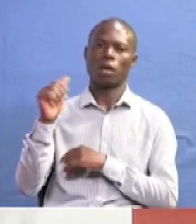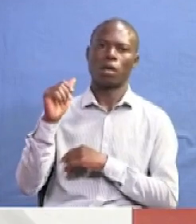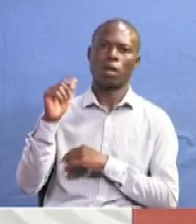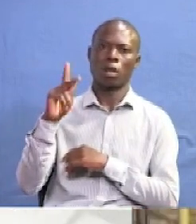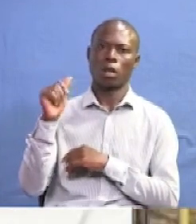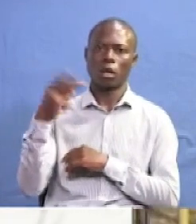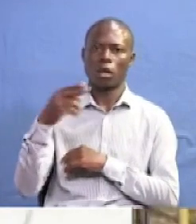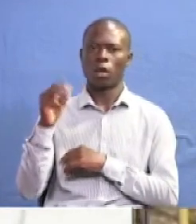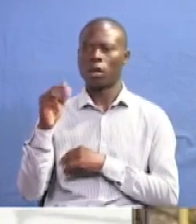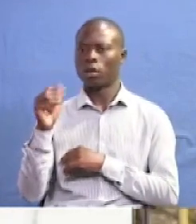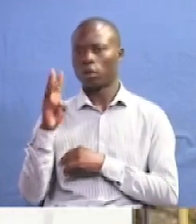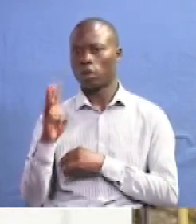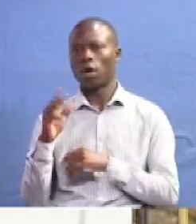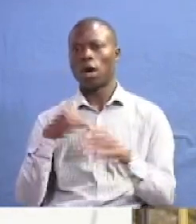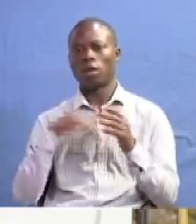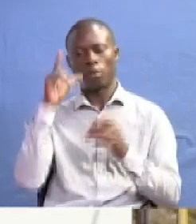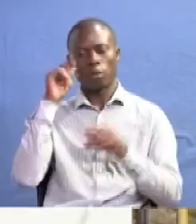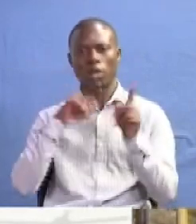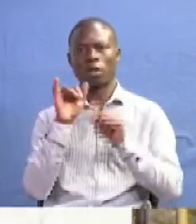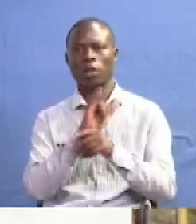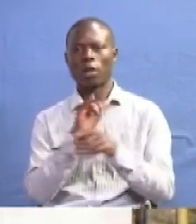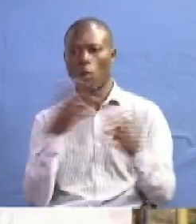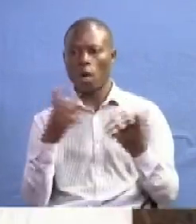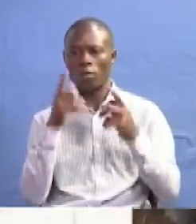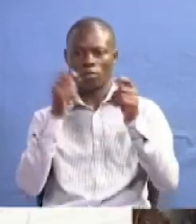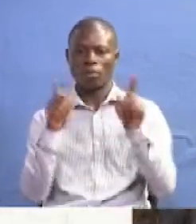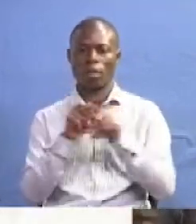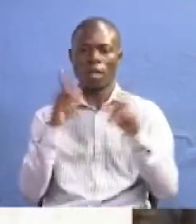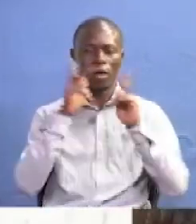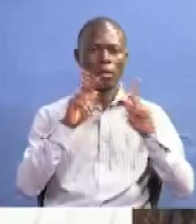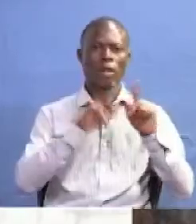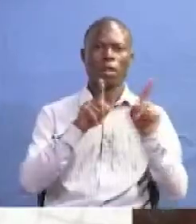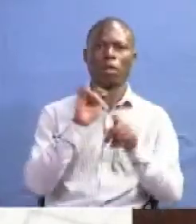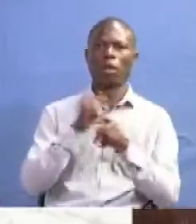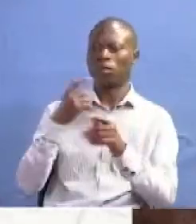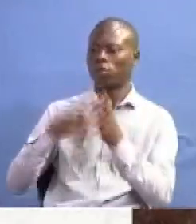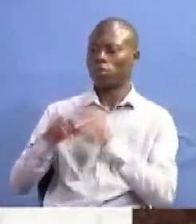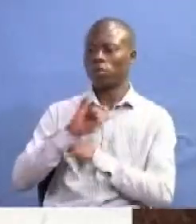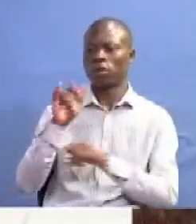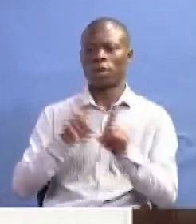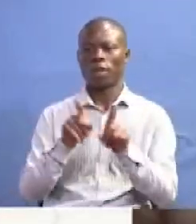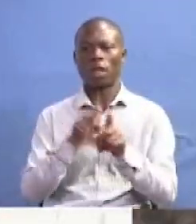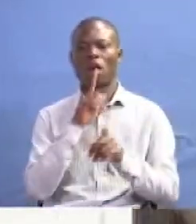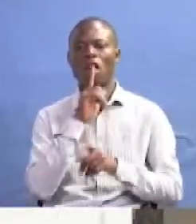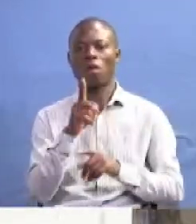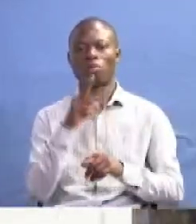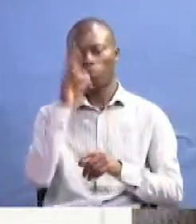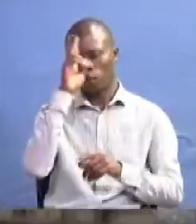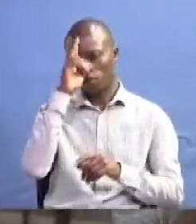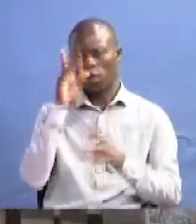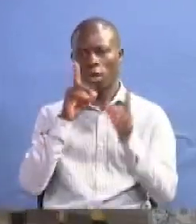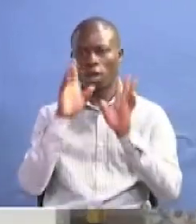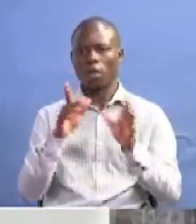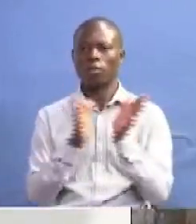LSK was at the Central Police Station where they found peaceful protesters falsely charged with mugging and demanded Office of the Director